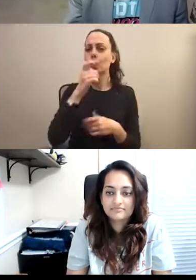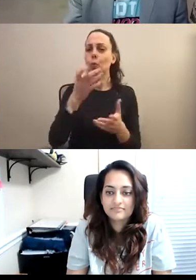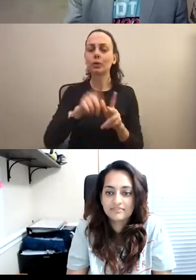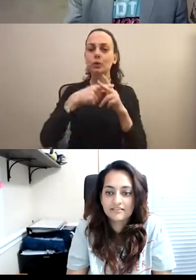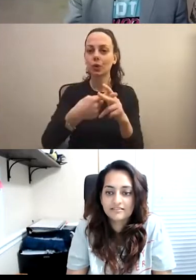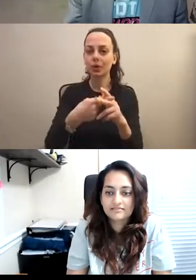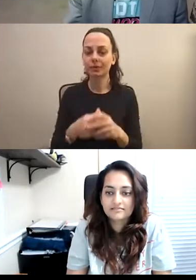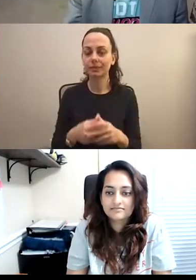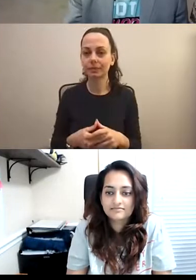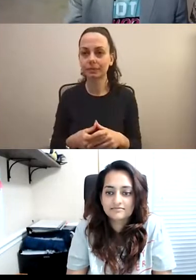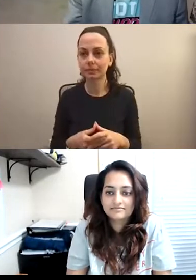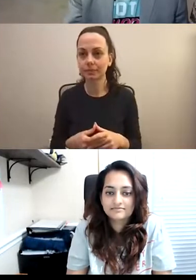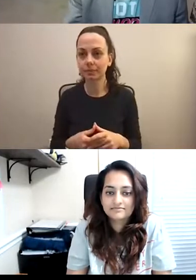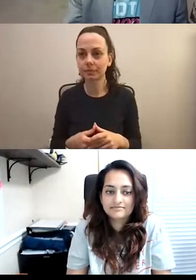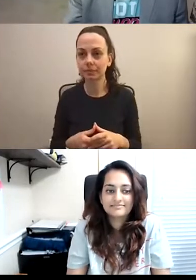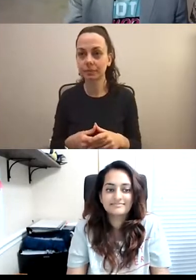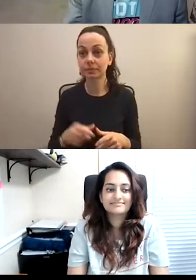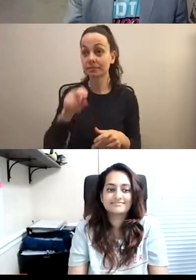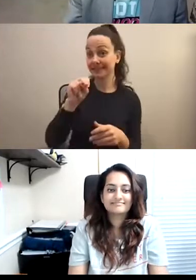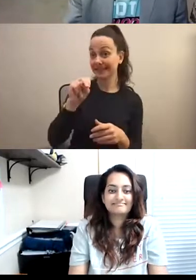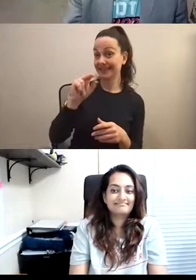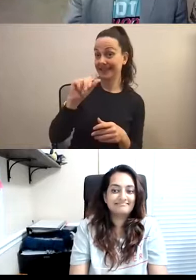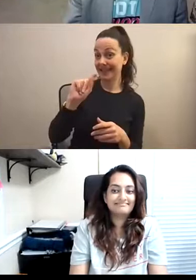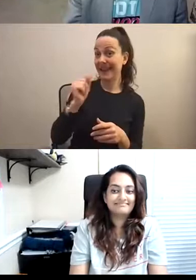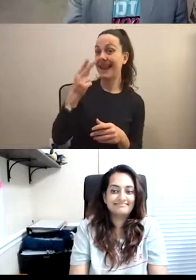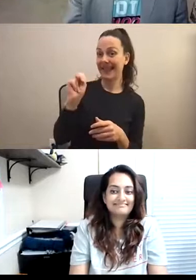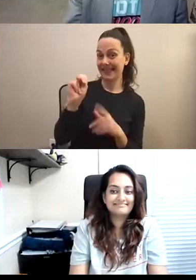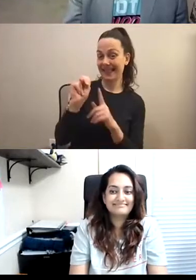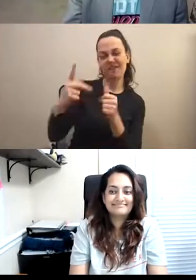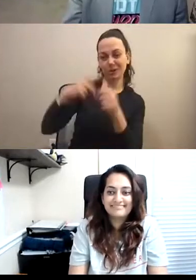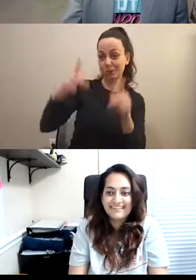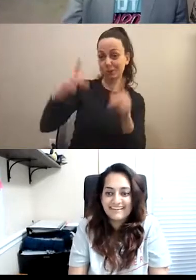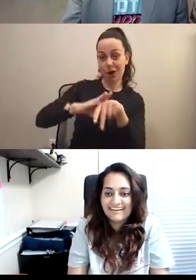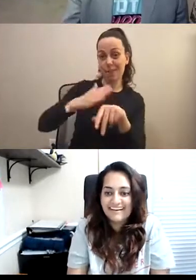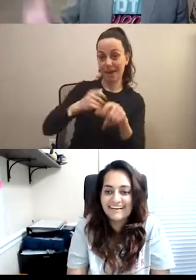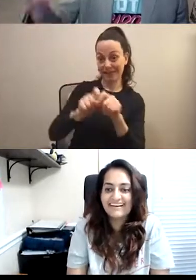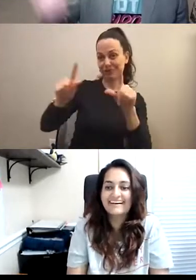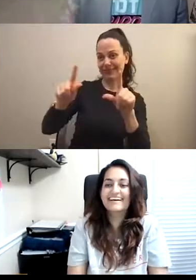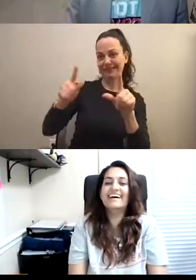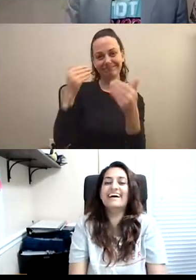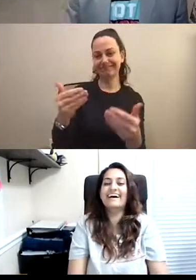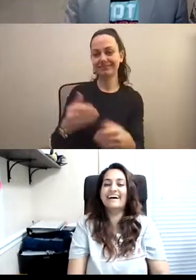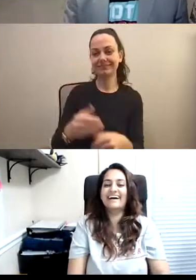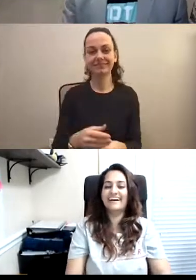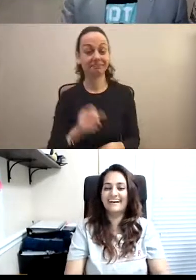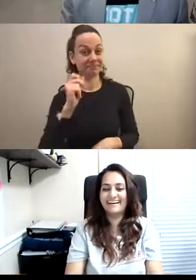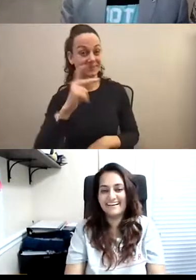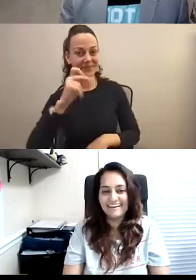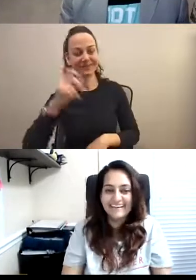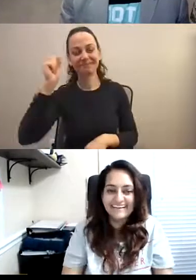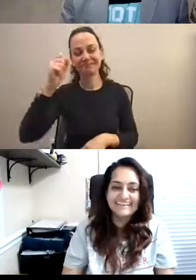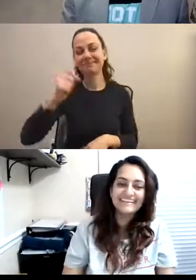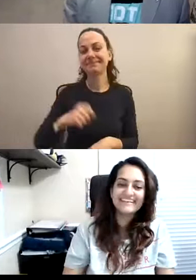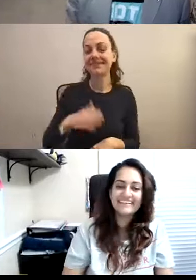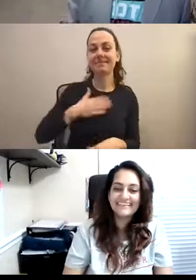first? Nathan, you're the first one on my screen, so why don't you go? All right. So yeah,